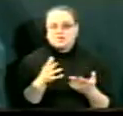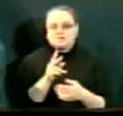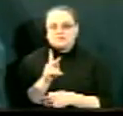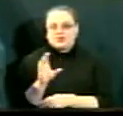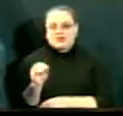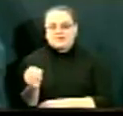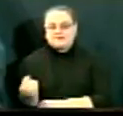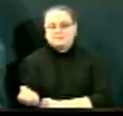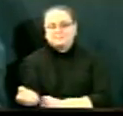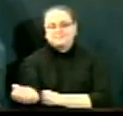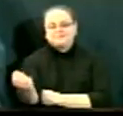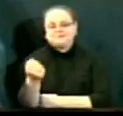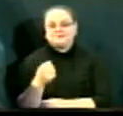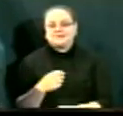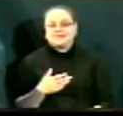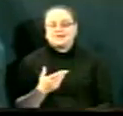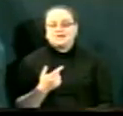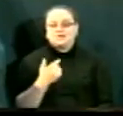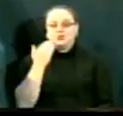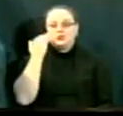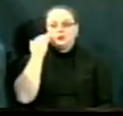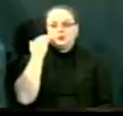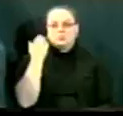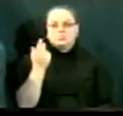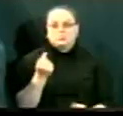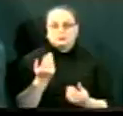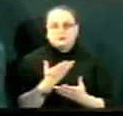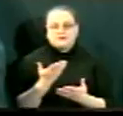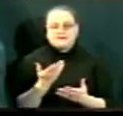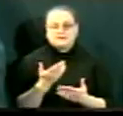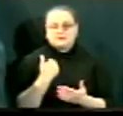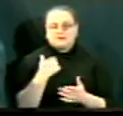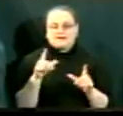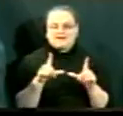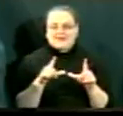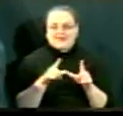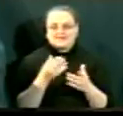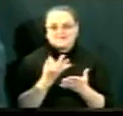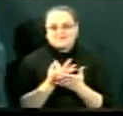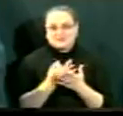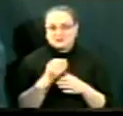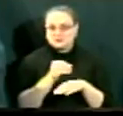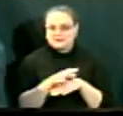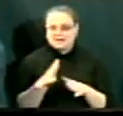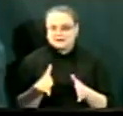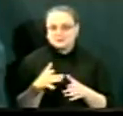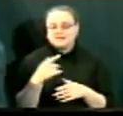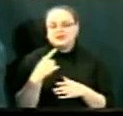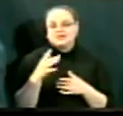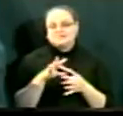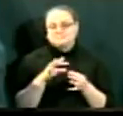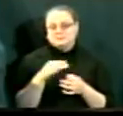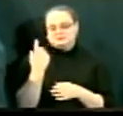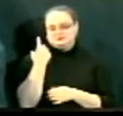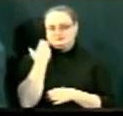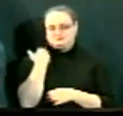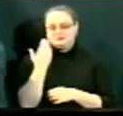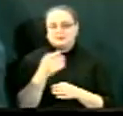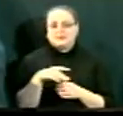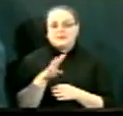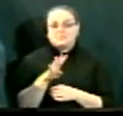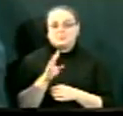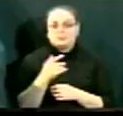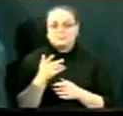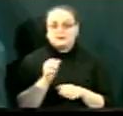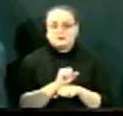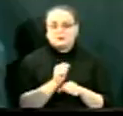County. And, you know, we do things, we have licensed financial advisors. As mentioned previously, there's 4 of them that specifically